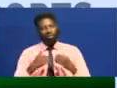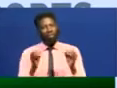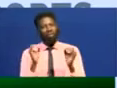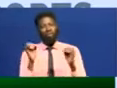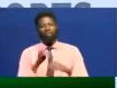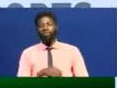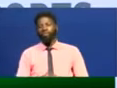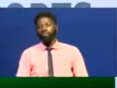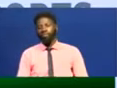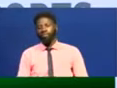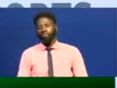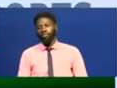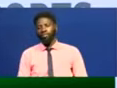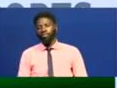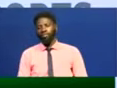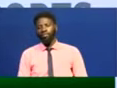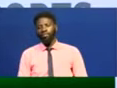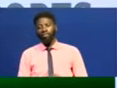Sportsmen and women,